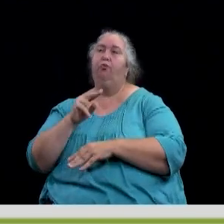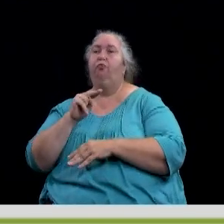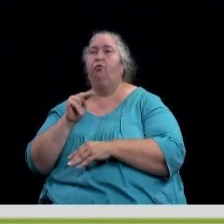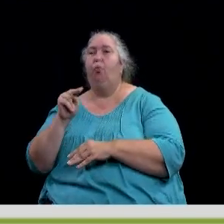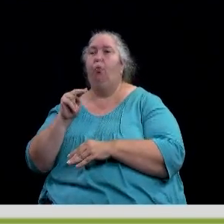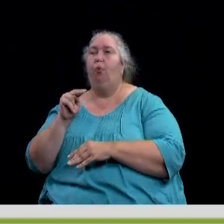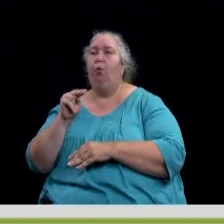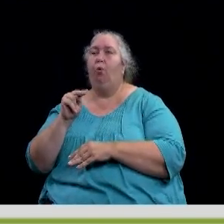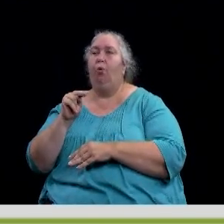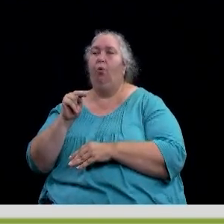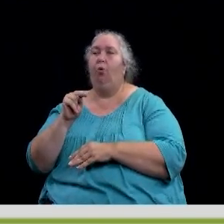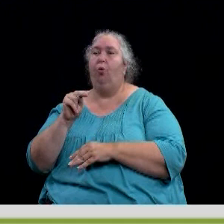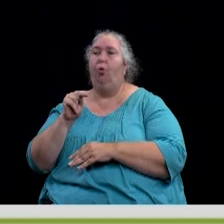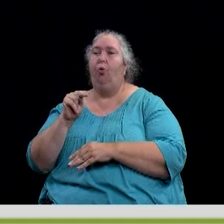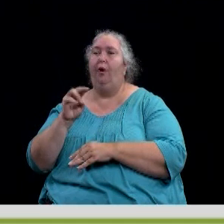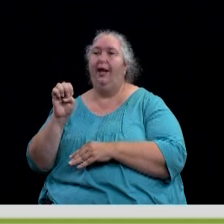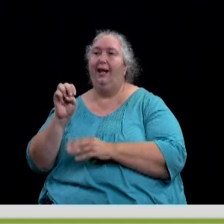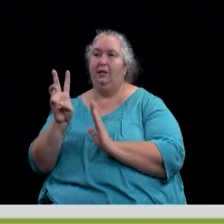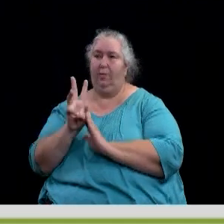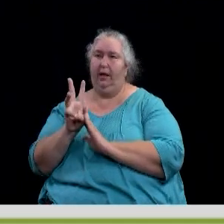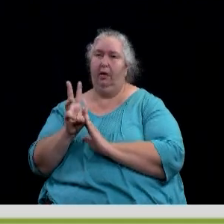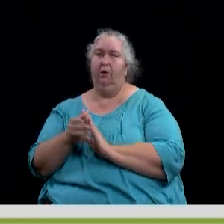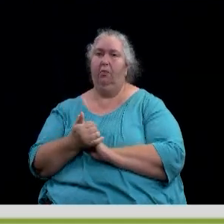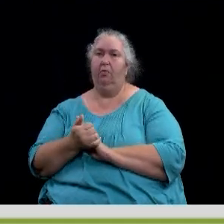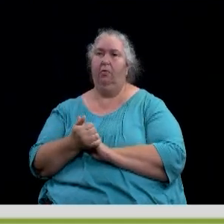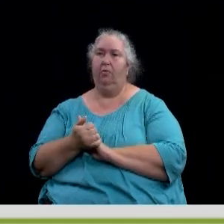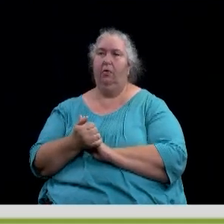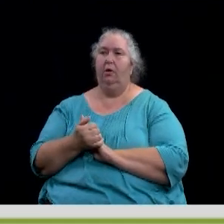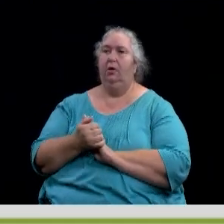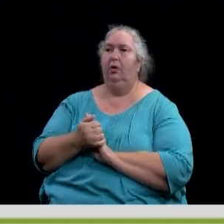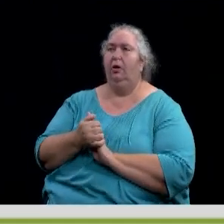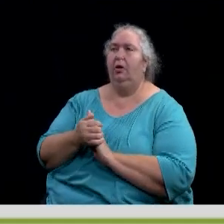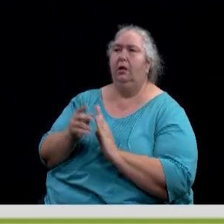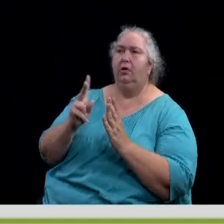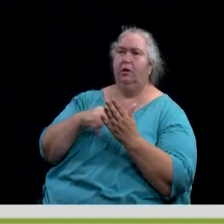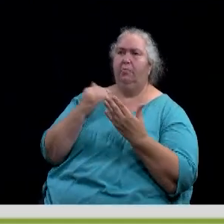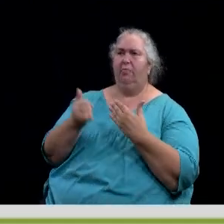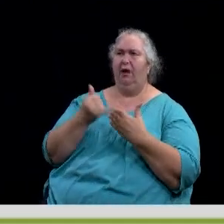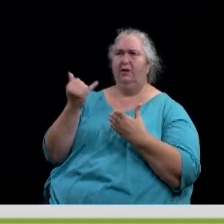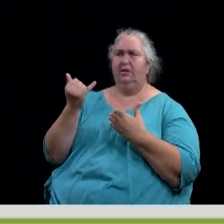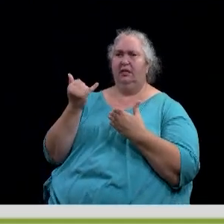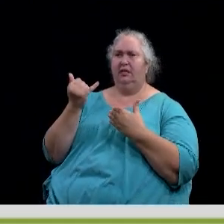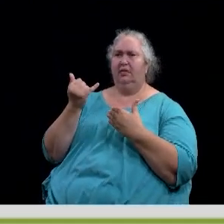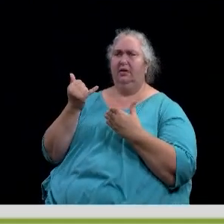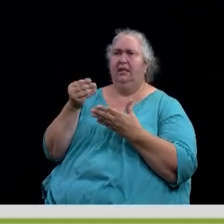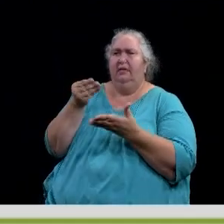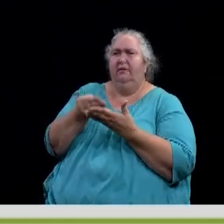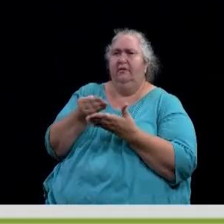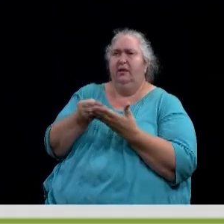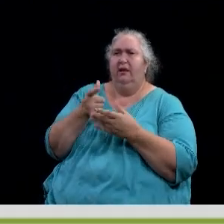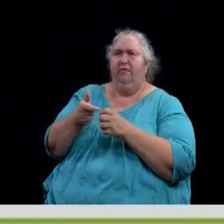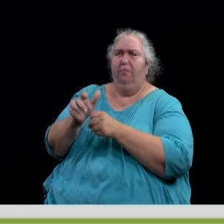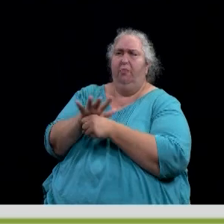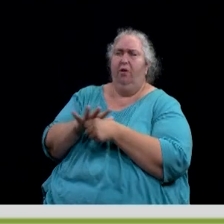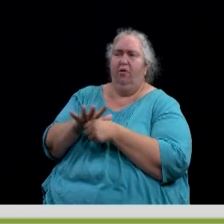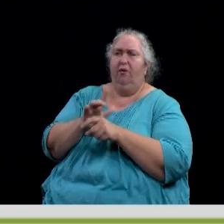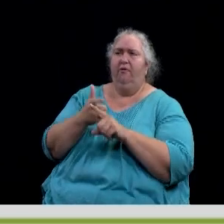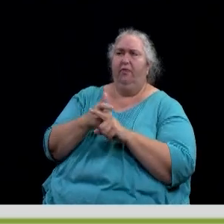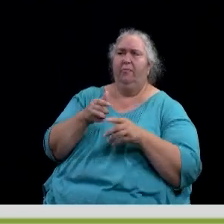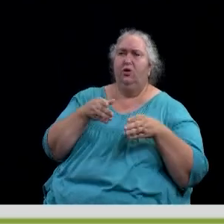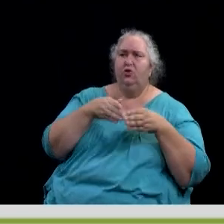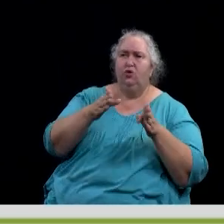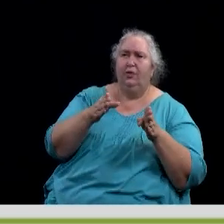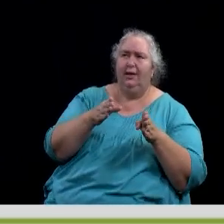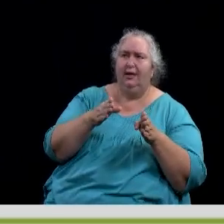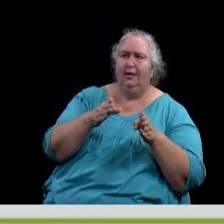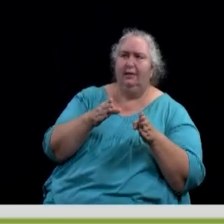funded with local contributions from street, water utilities, storm, TIF, and a sizable award of